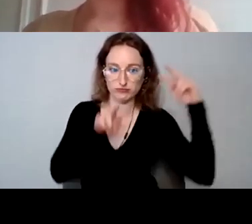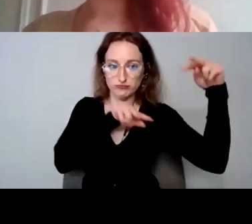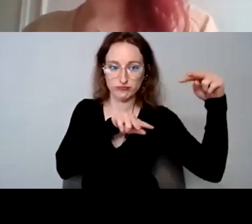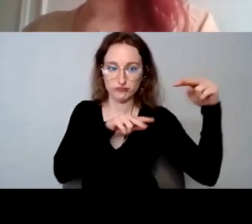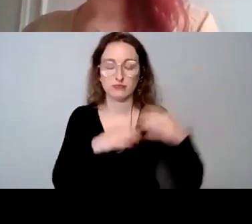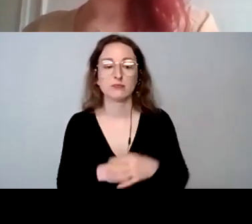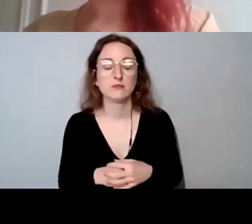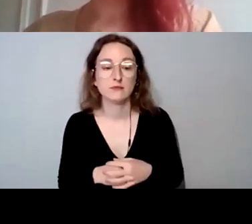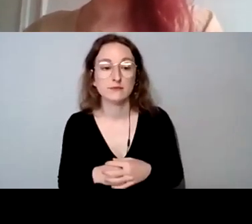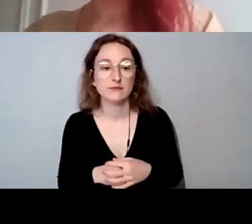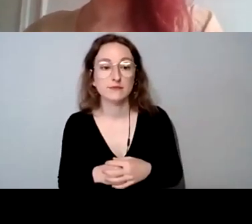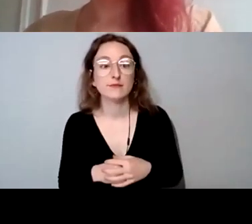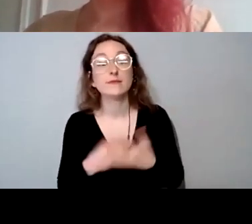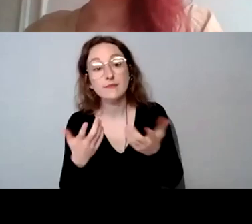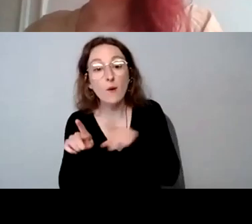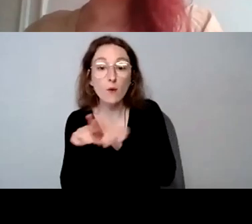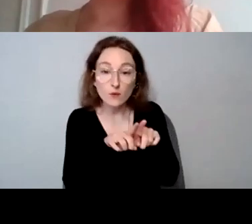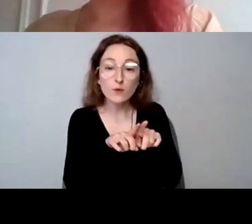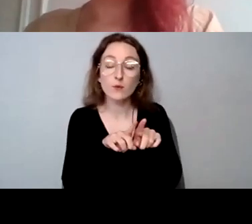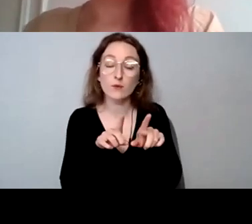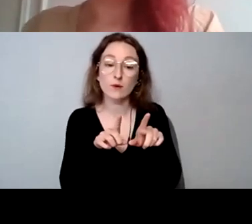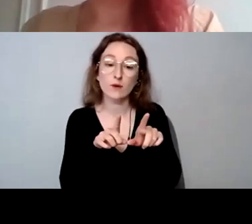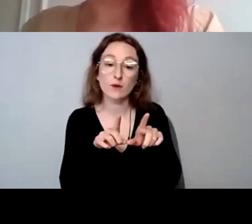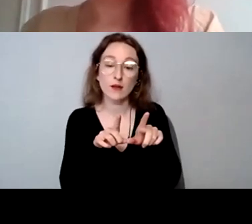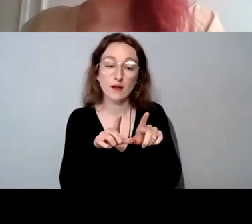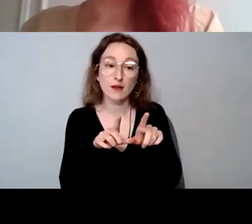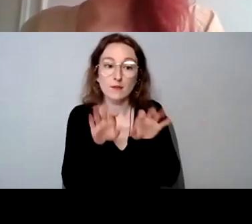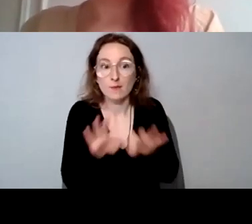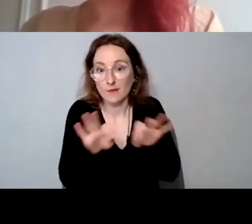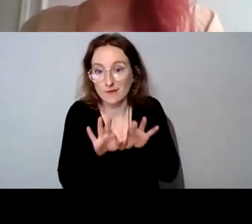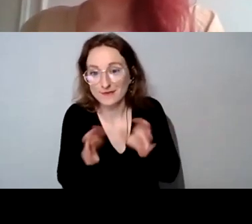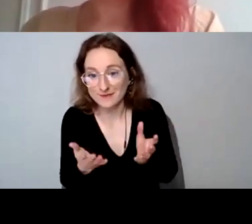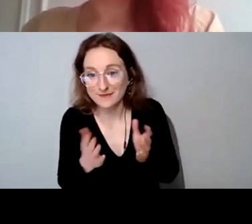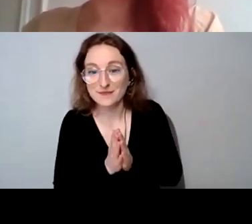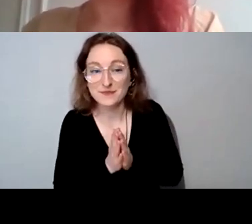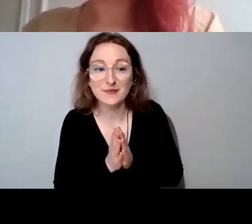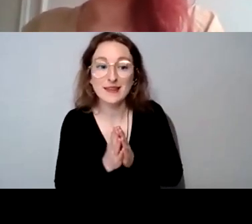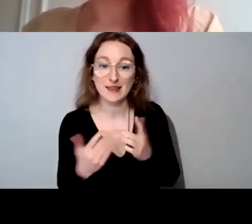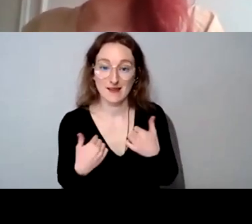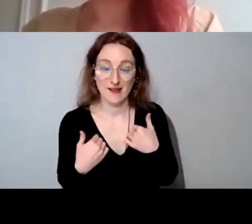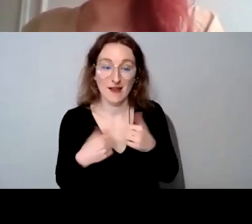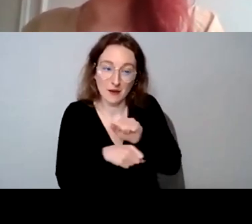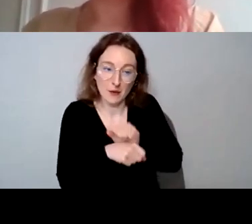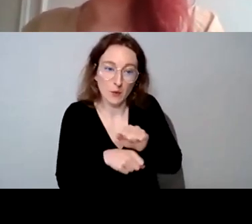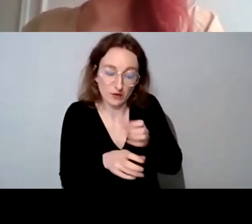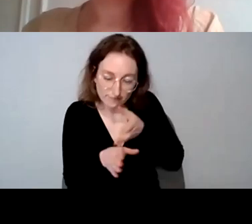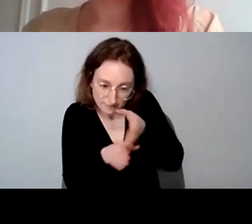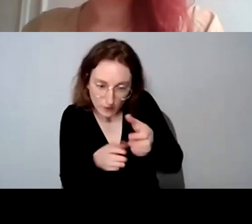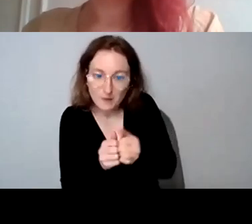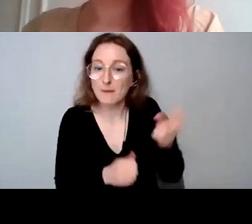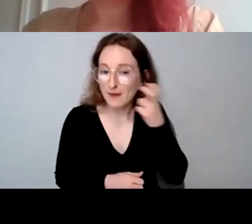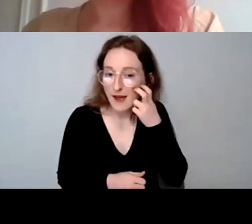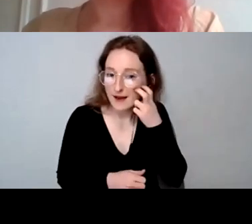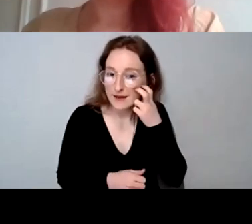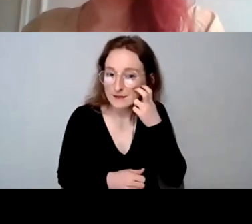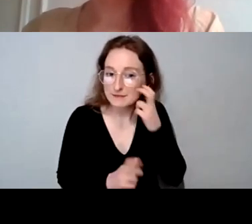And another kind of important factor is that I worked primarily with blind people, with